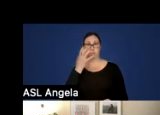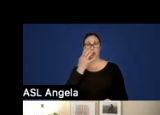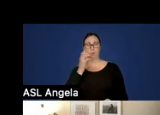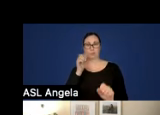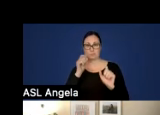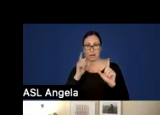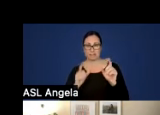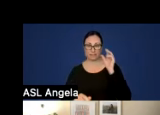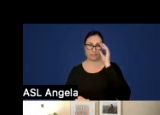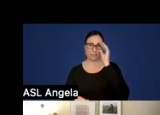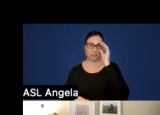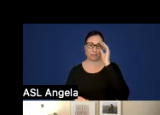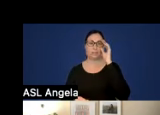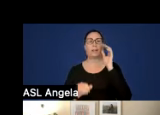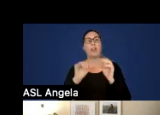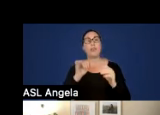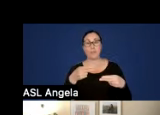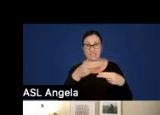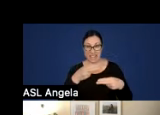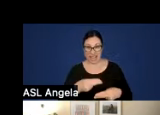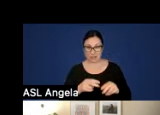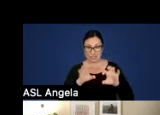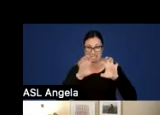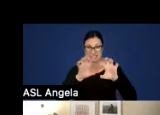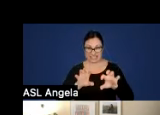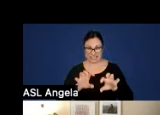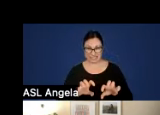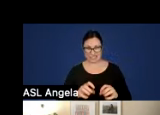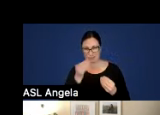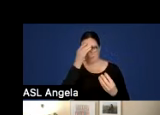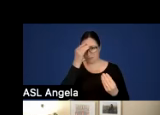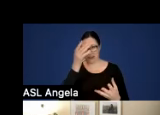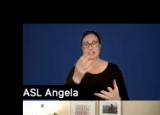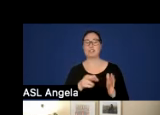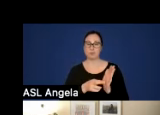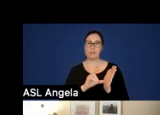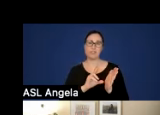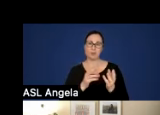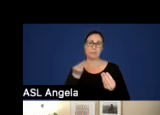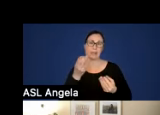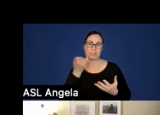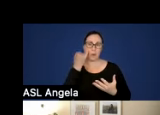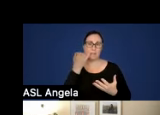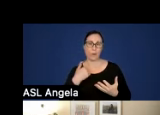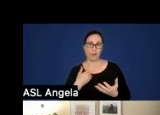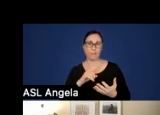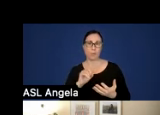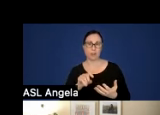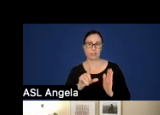Absolutely. Those slides were pretty crammed, so I think it makes sense to review them and let us know if you have questions later on.